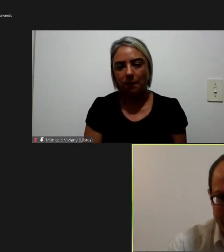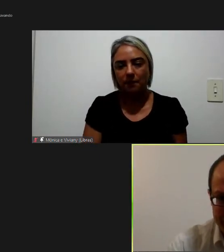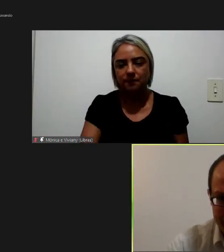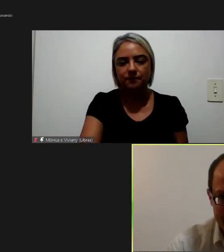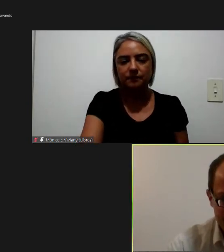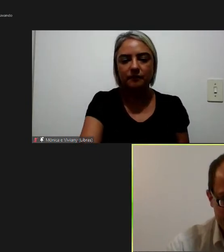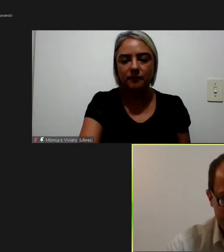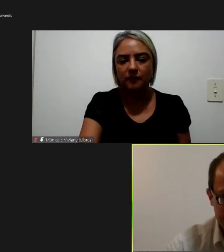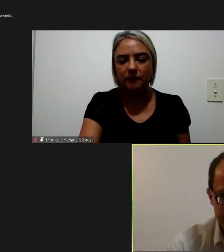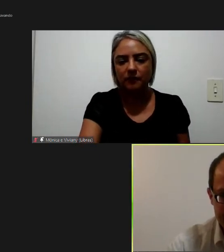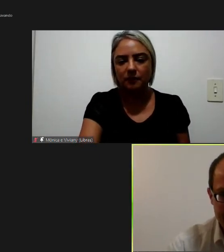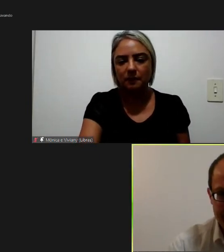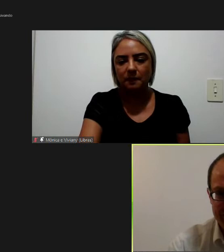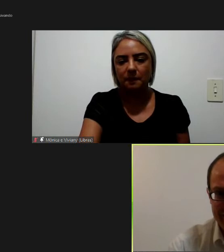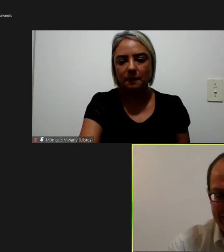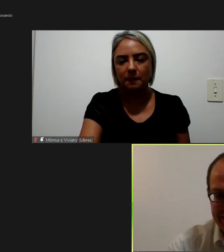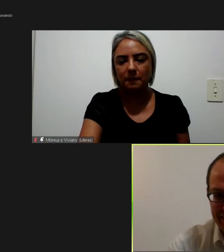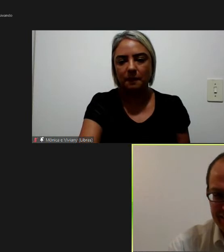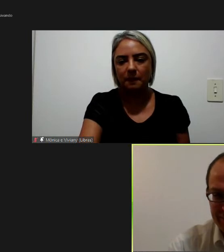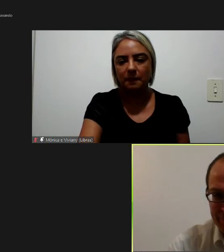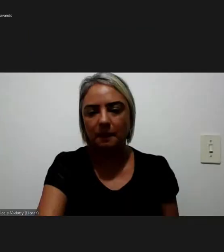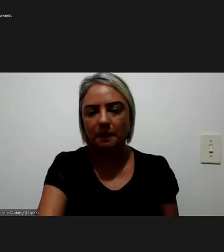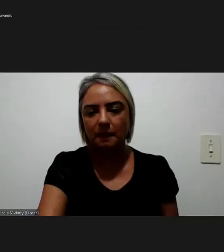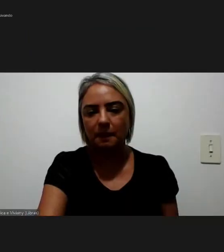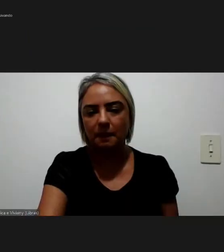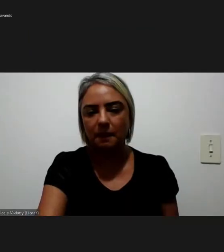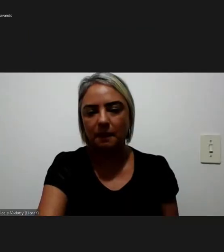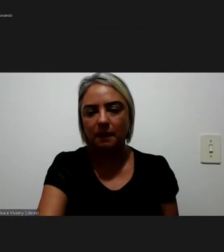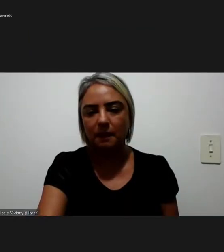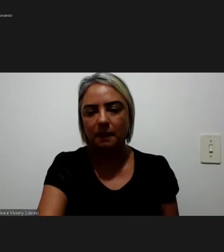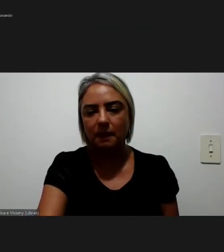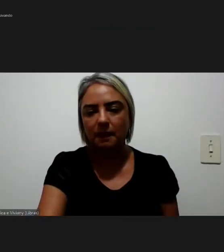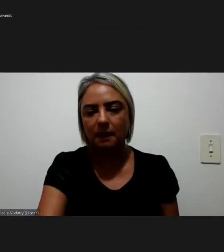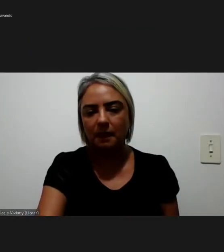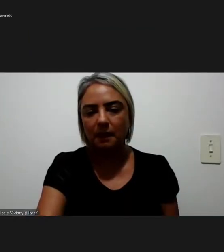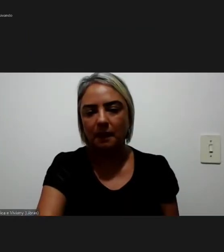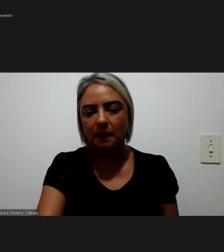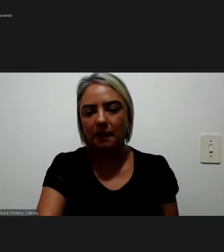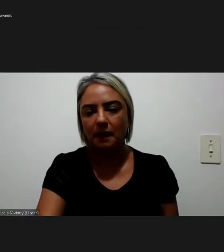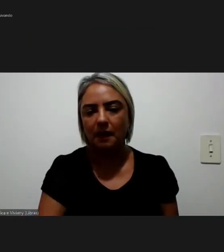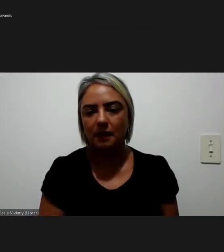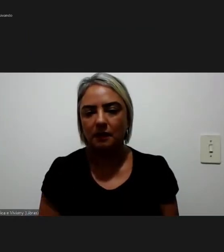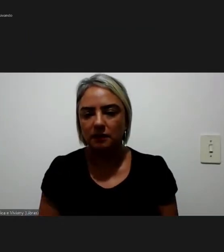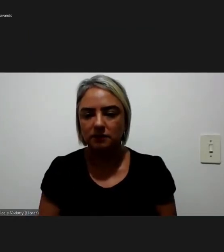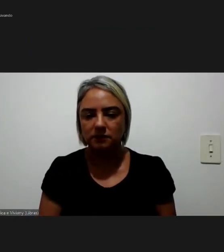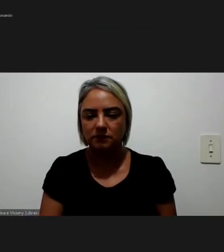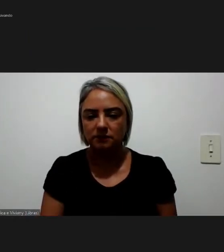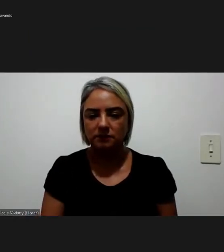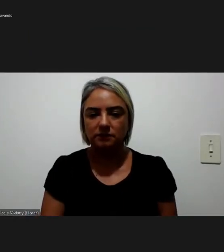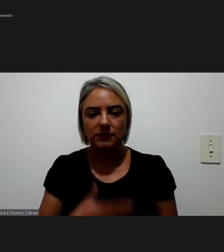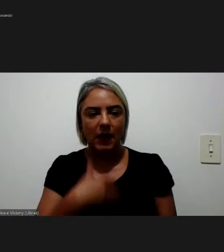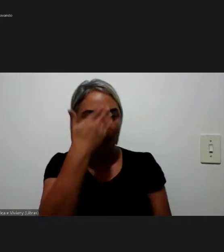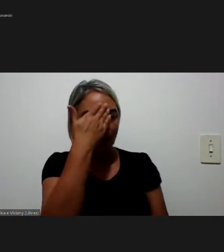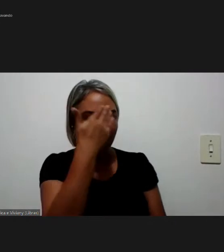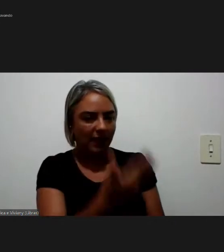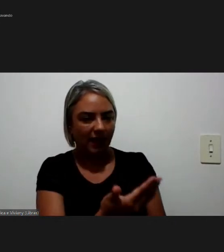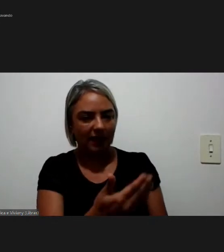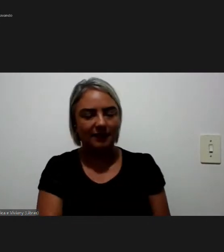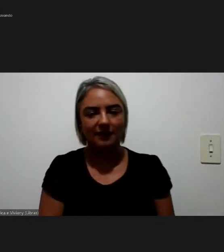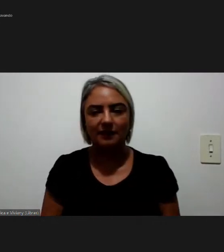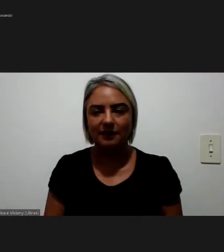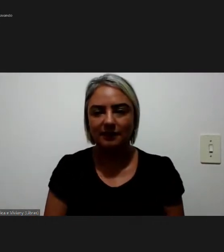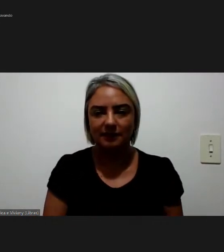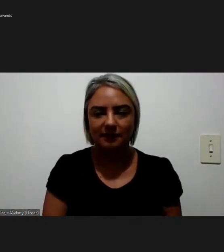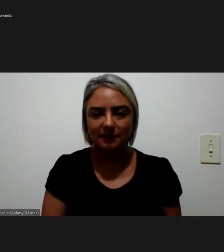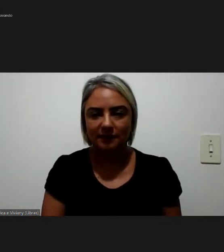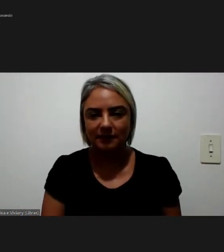Thank you very much for this kind introduction. Thank you. So you can hear me well. It is a pleasure for